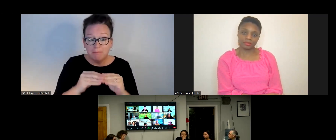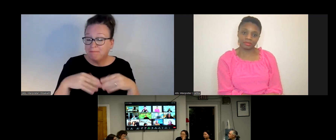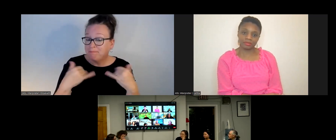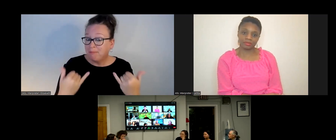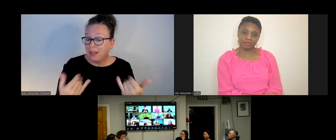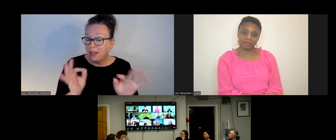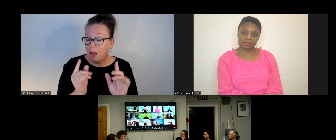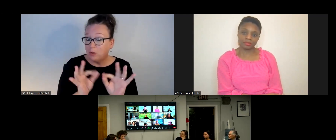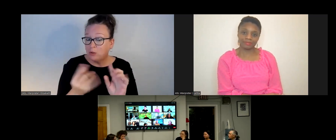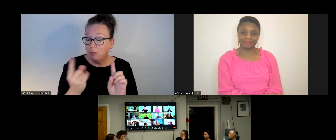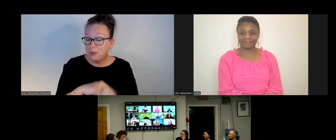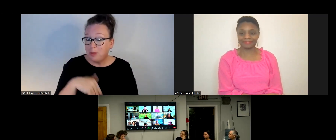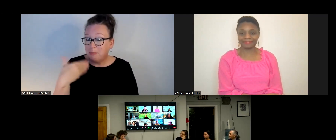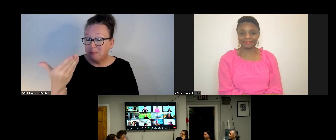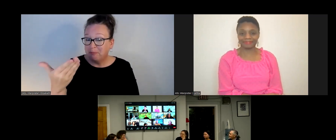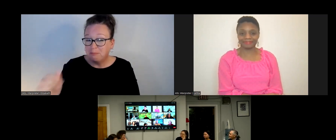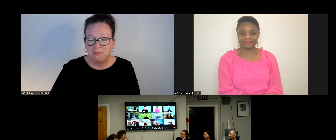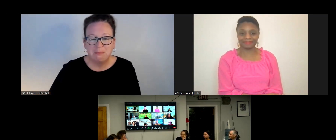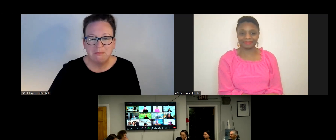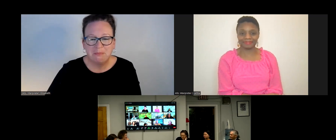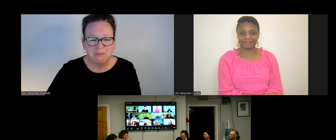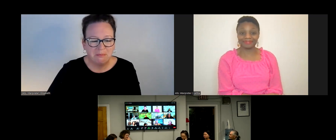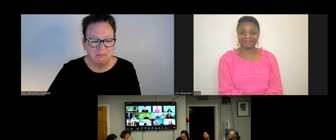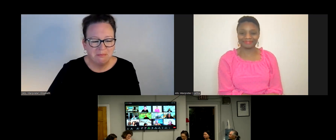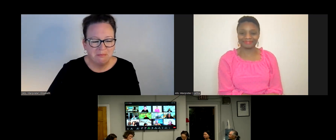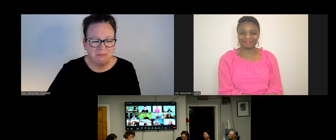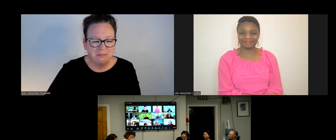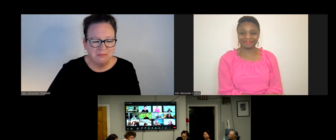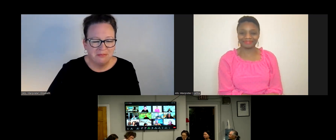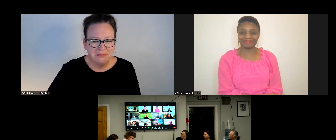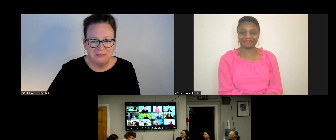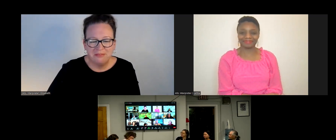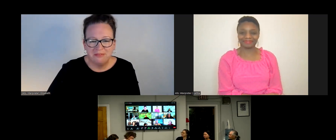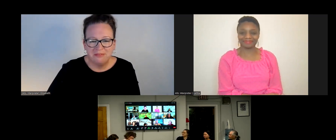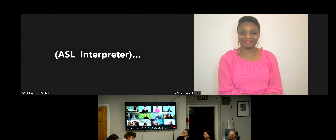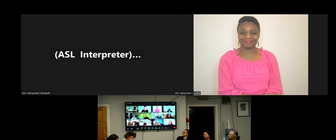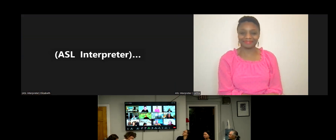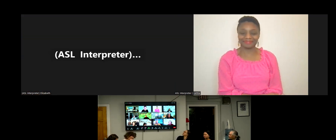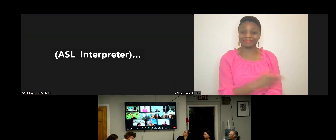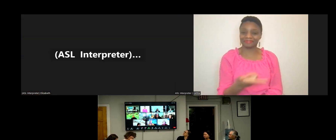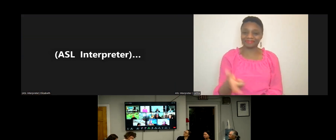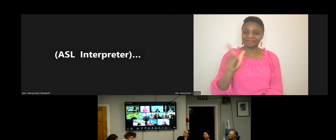Along with the other things that we want to do at the next meeting. Sounds good.